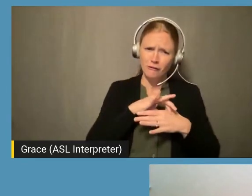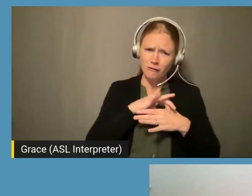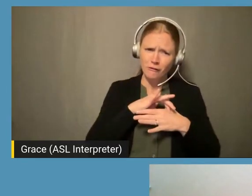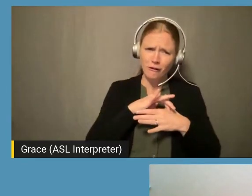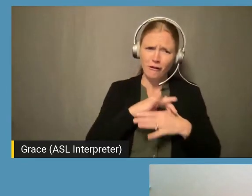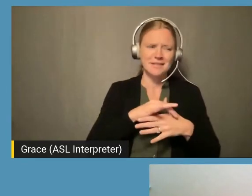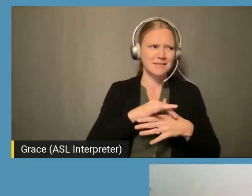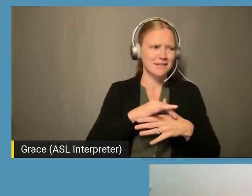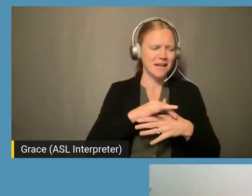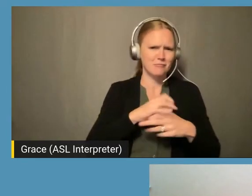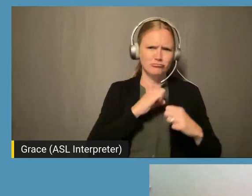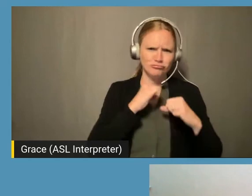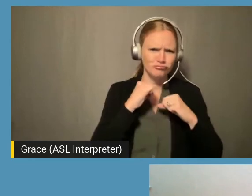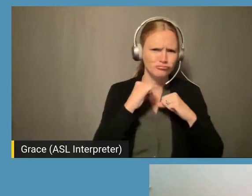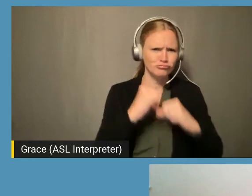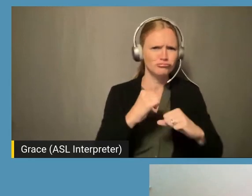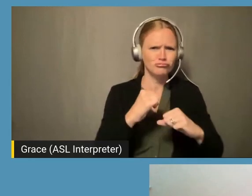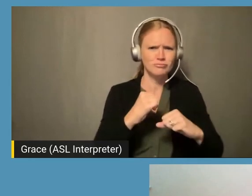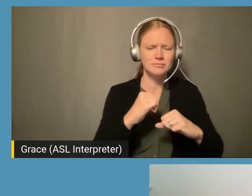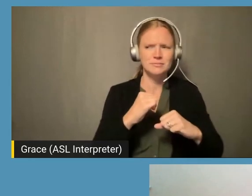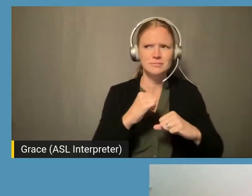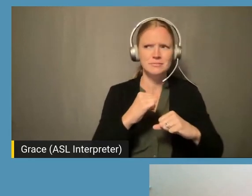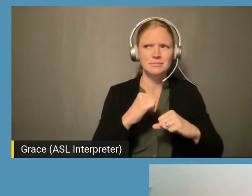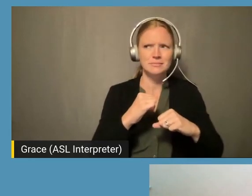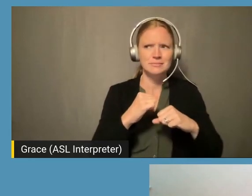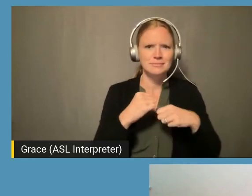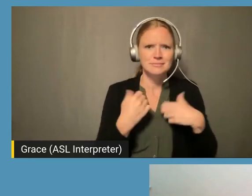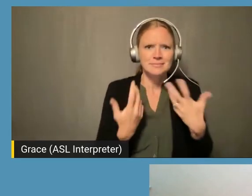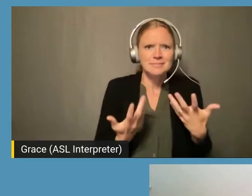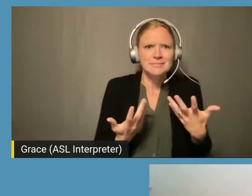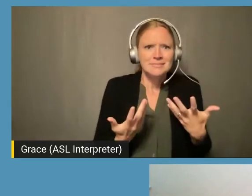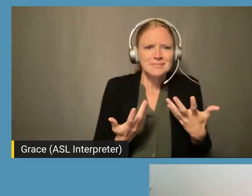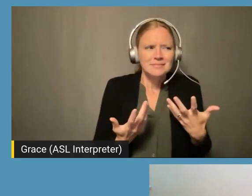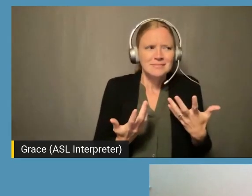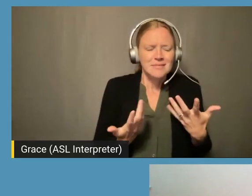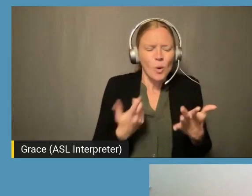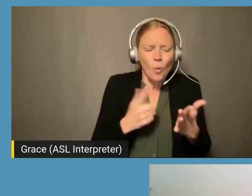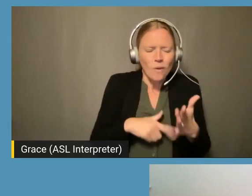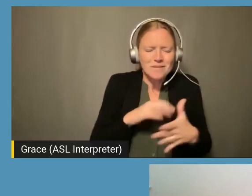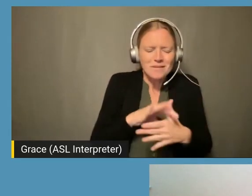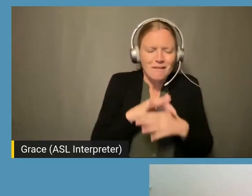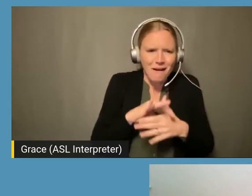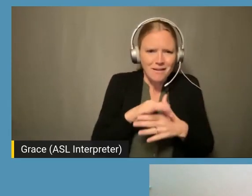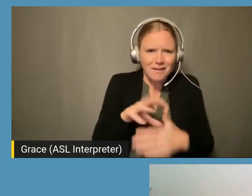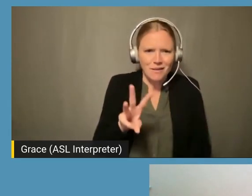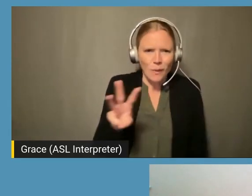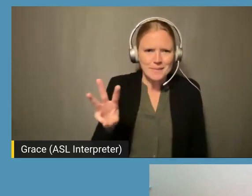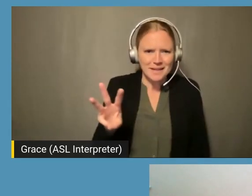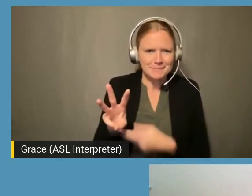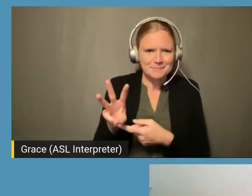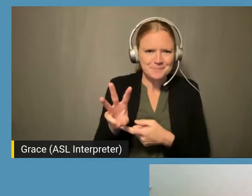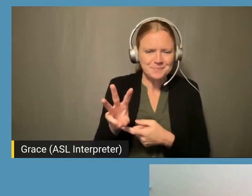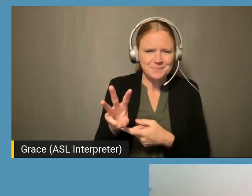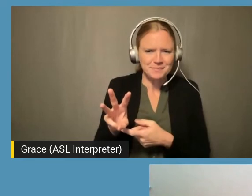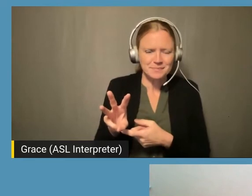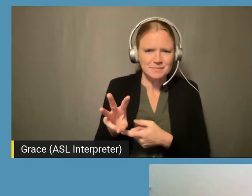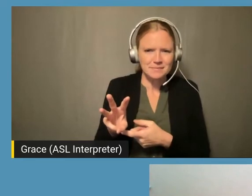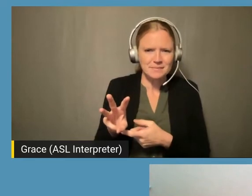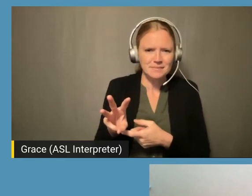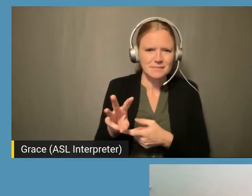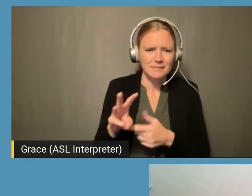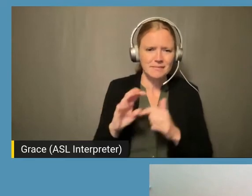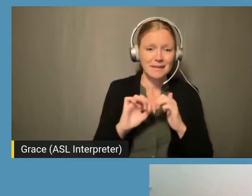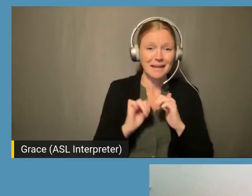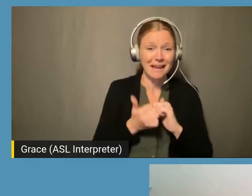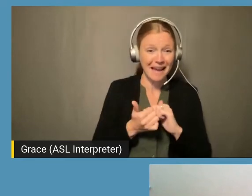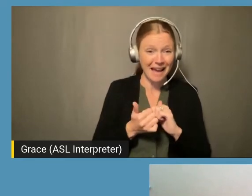existence, so thinking about what is the content of this website, and how are we